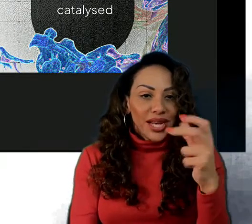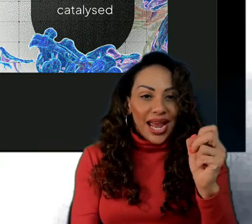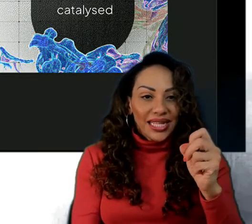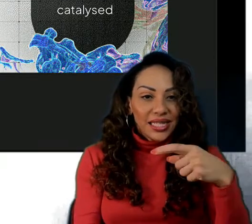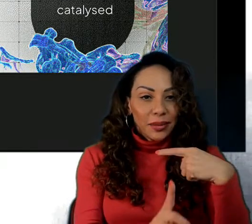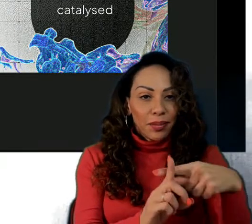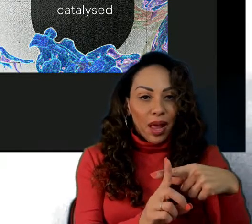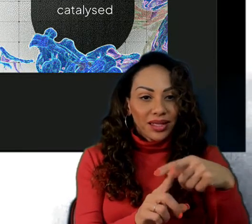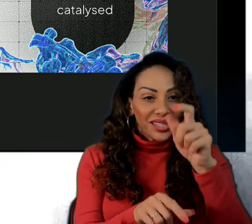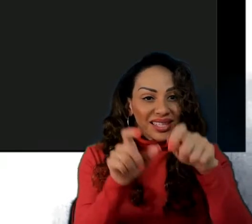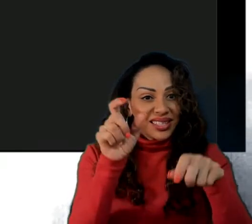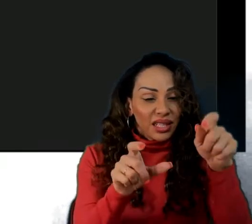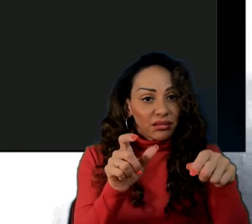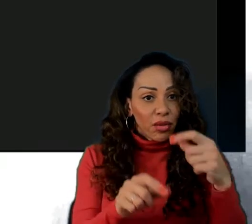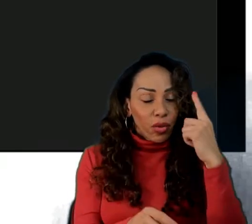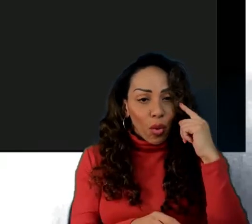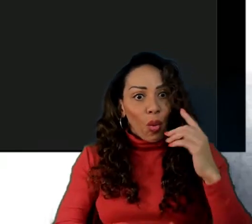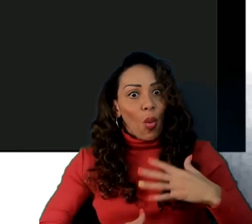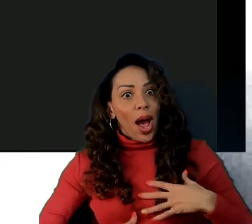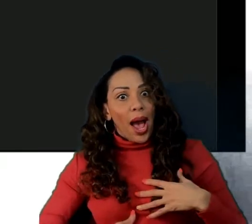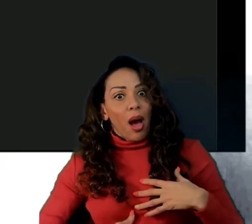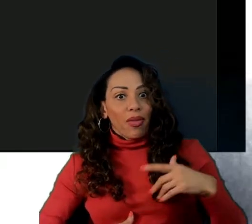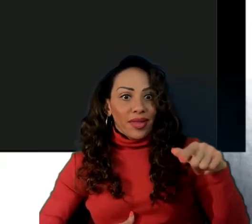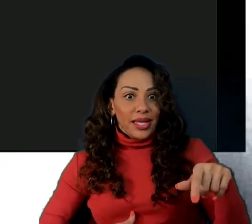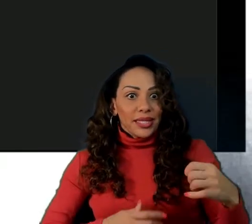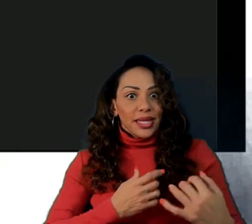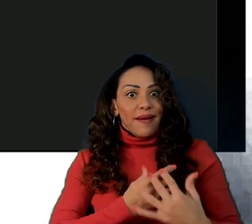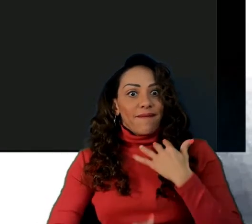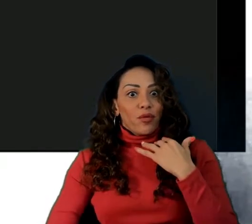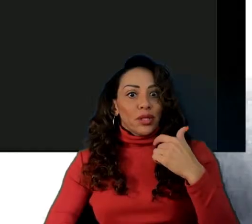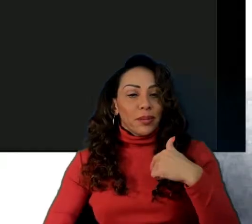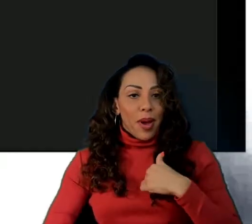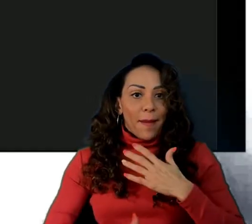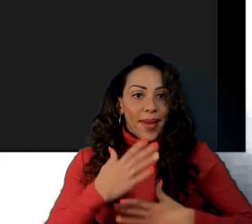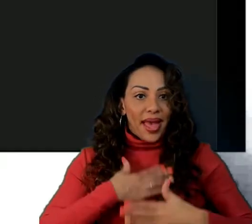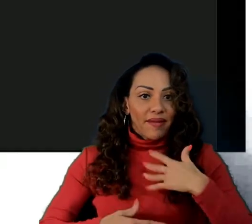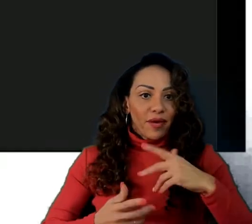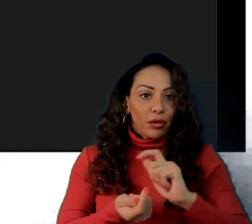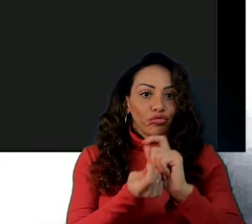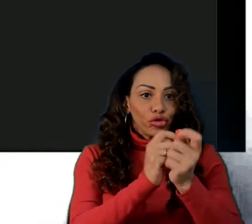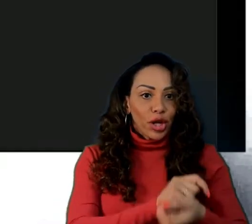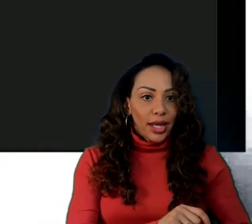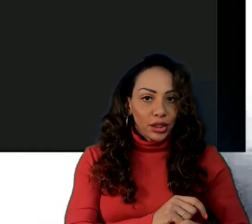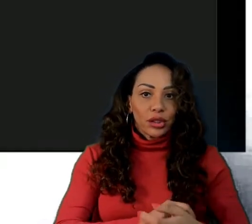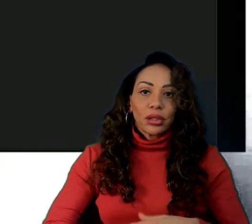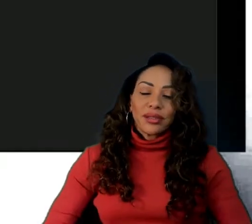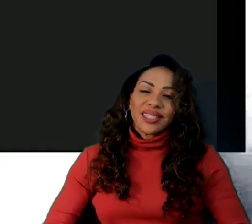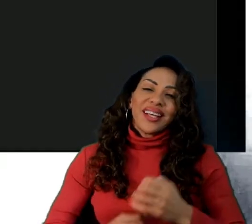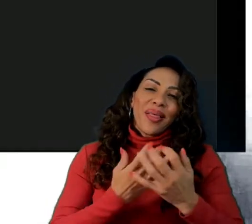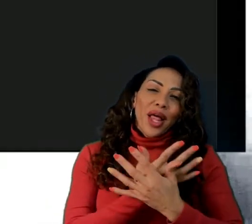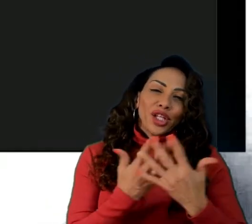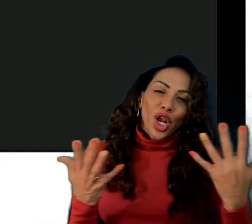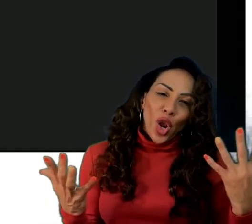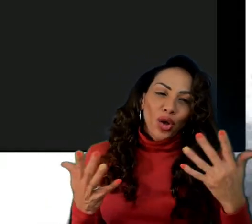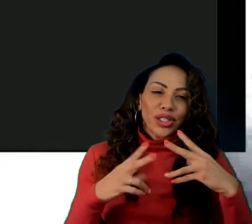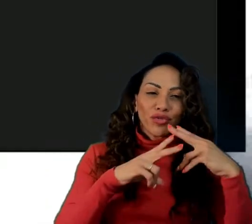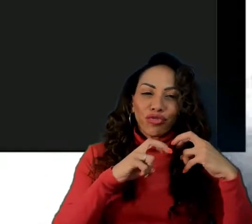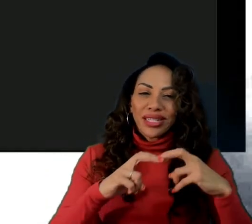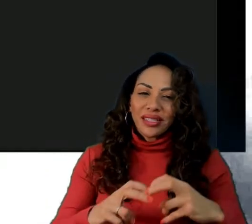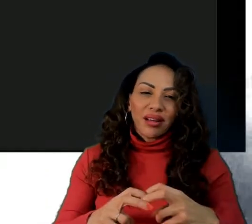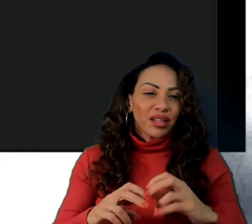changed their behavior in some way. So there's also a lot of research that can't be taken down to